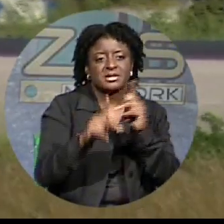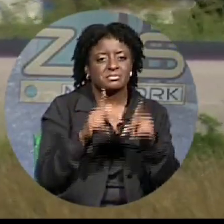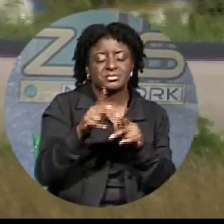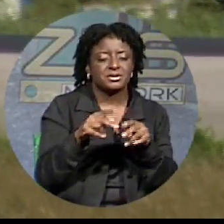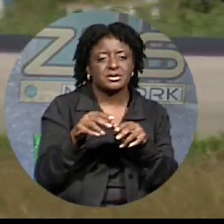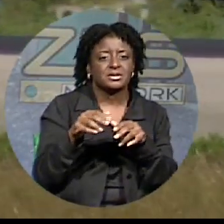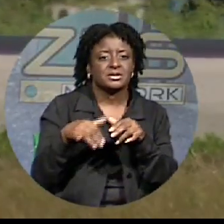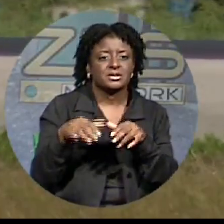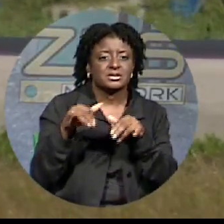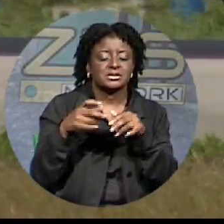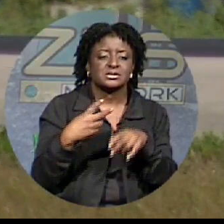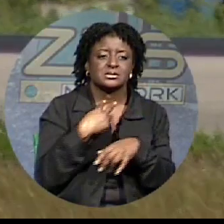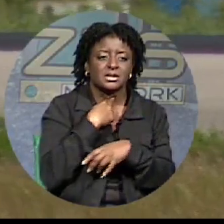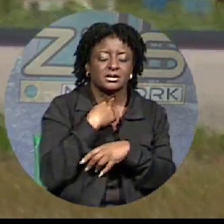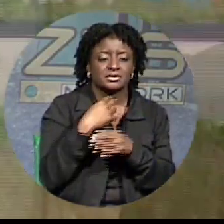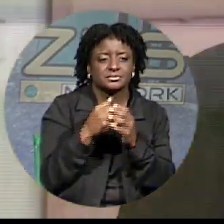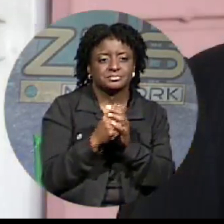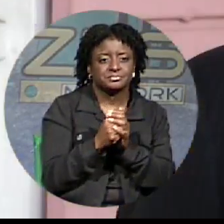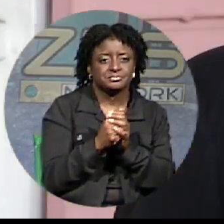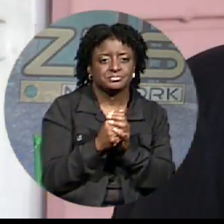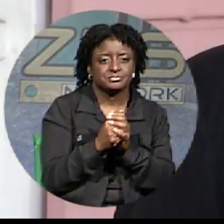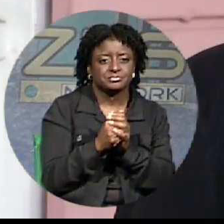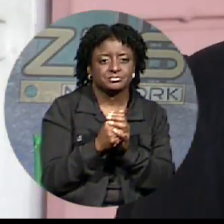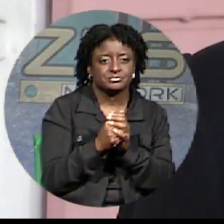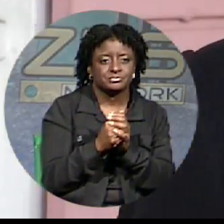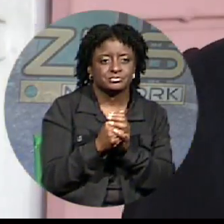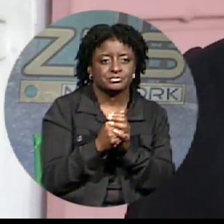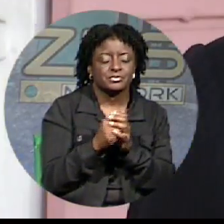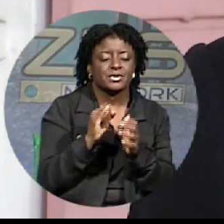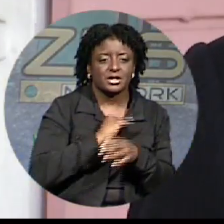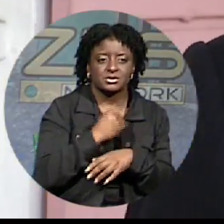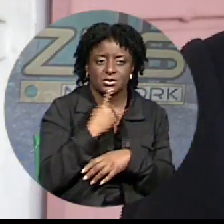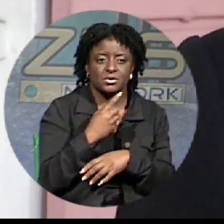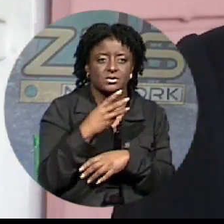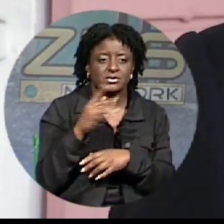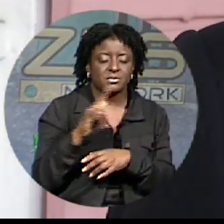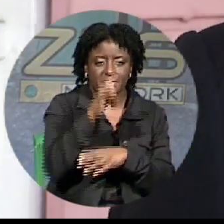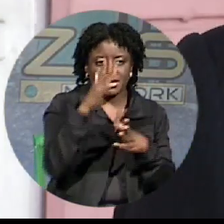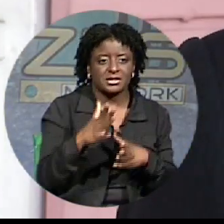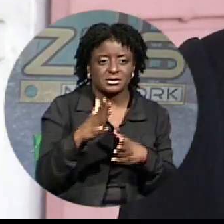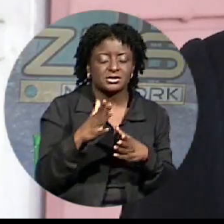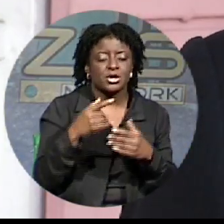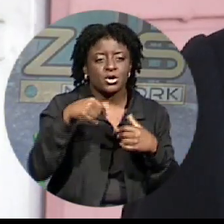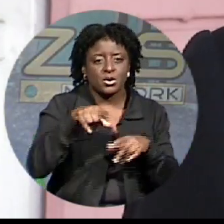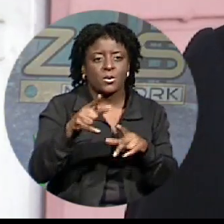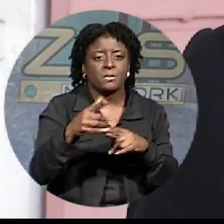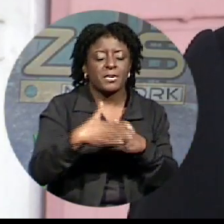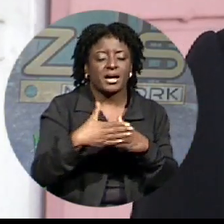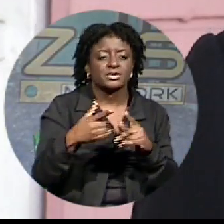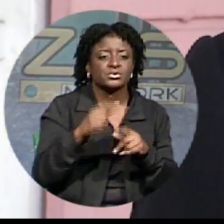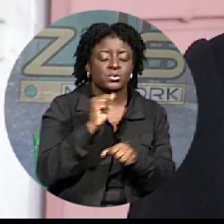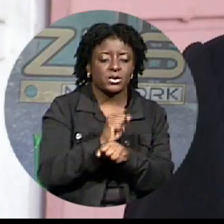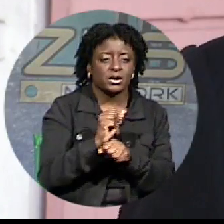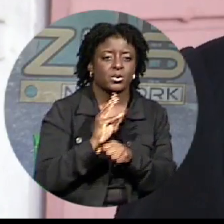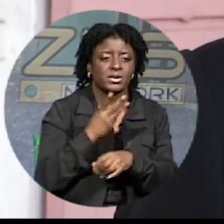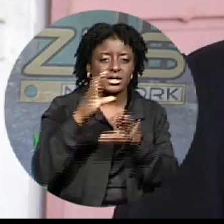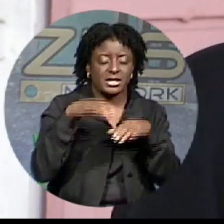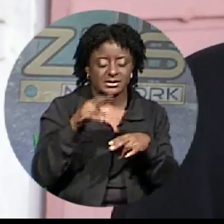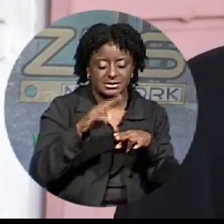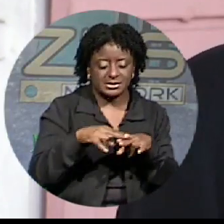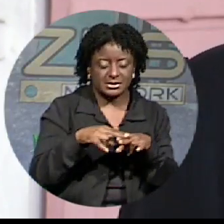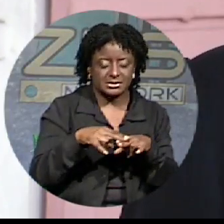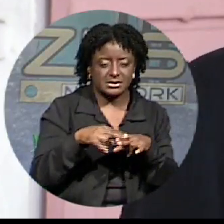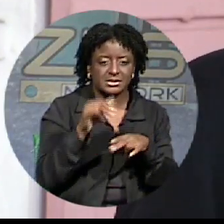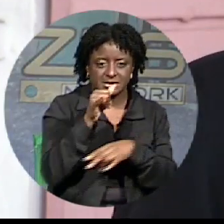not while they're involved in industrial action. I told the pilots, I said, listen here, go back to work. We can sit down, which was yesterday, and we can have